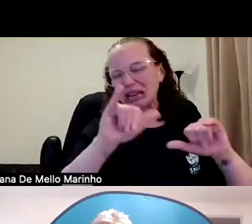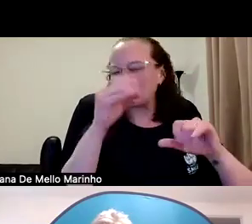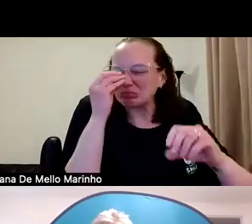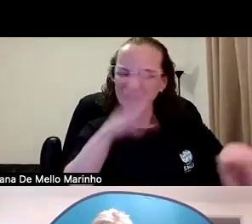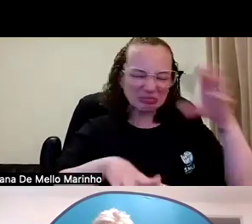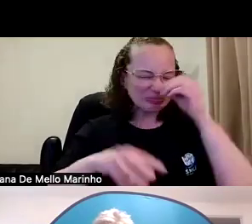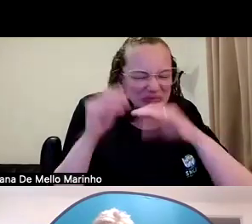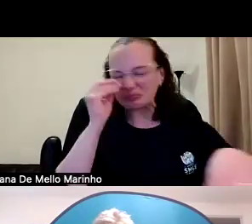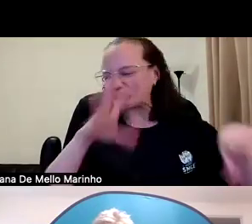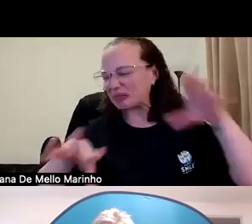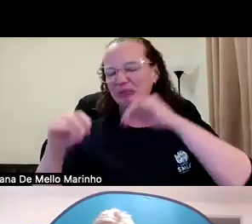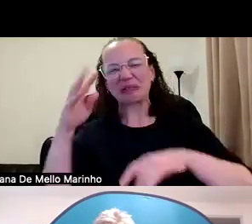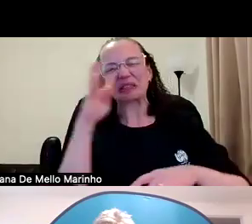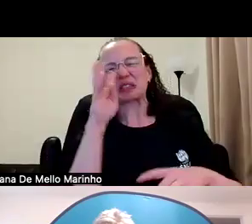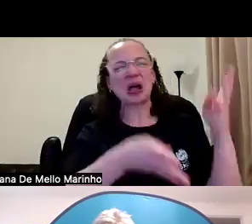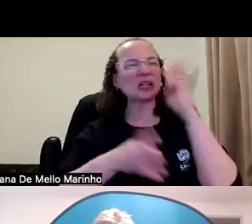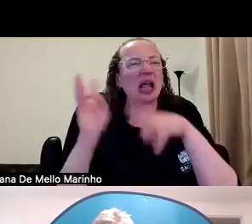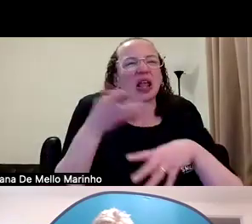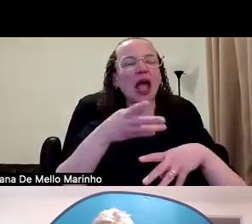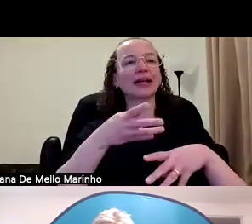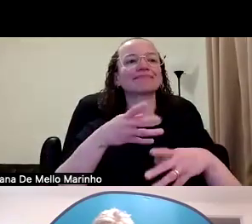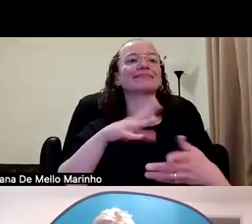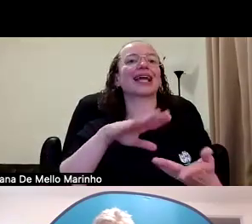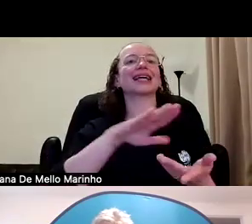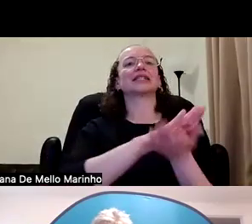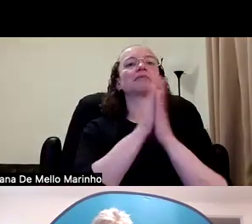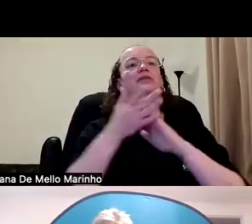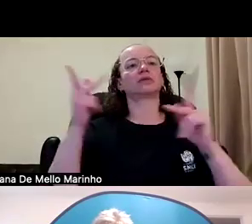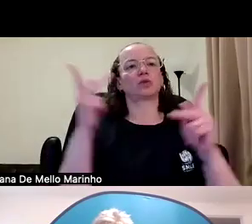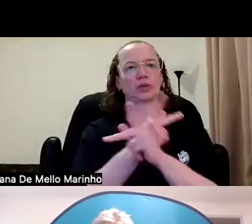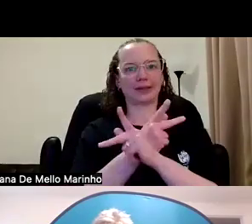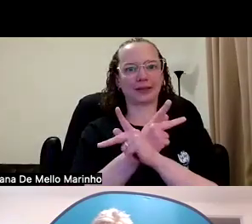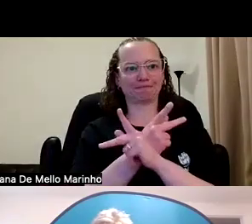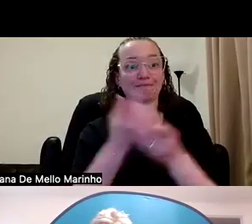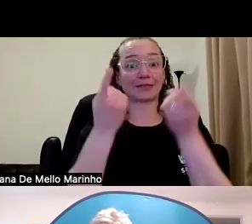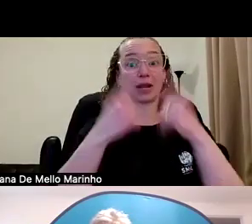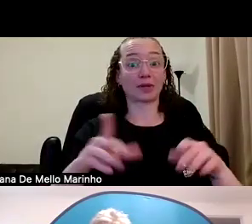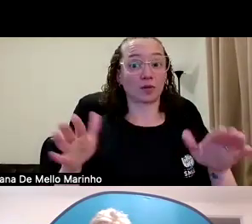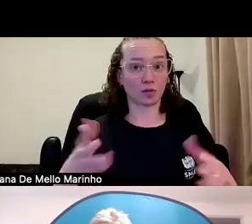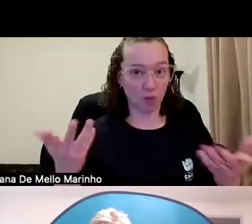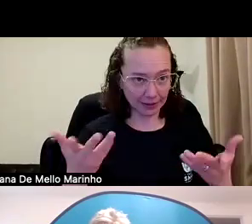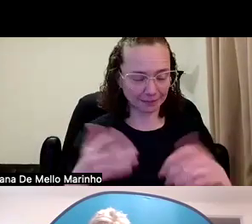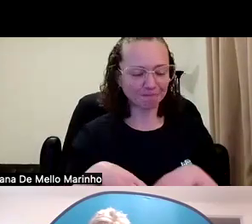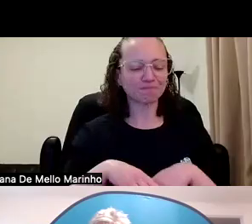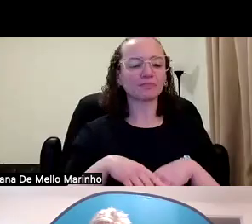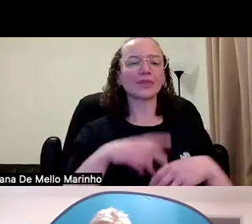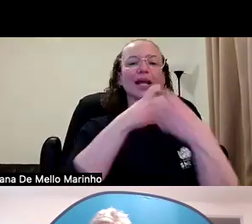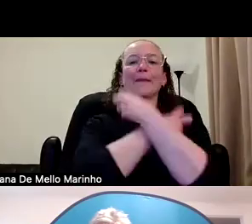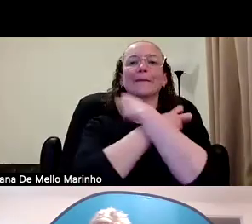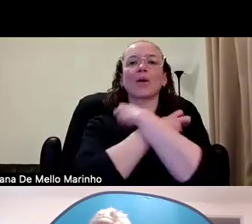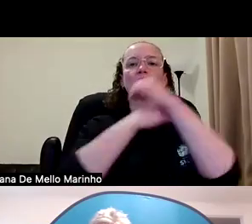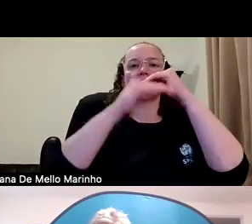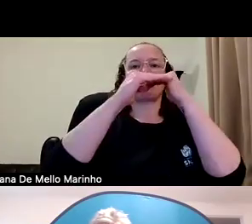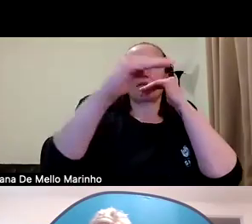And if they just continue to not take care of their teeth, they neglect their teeth, it becomes worse. And